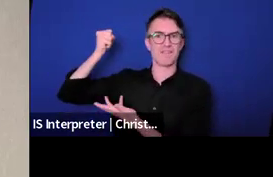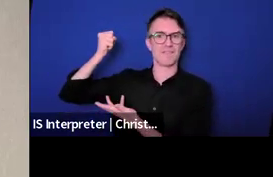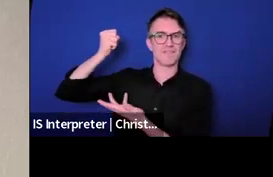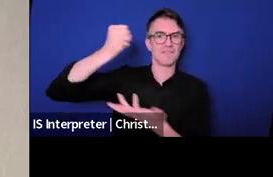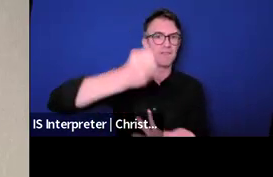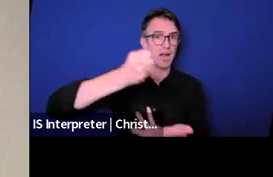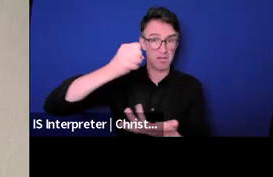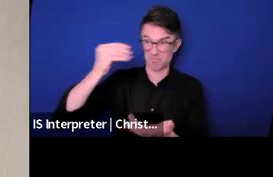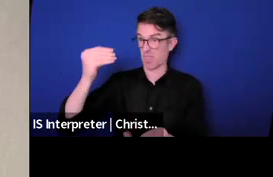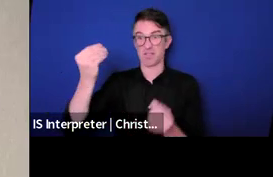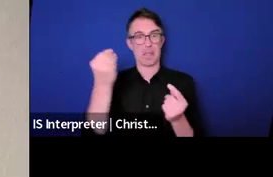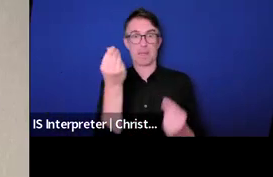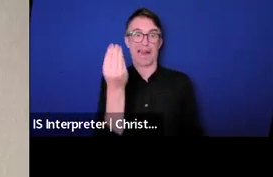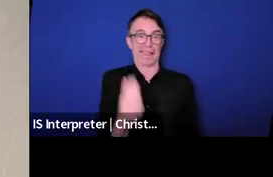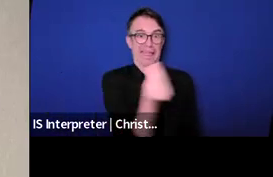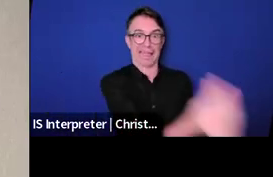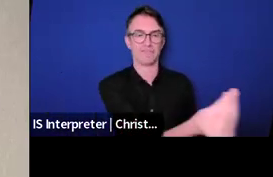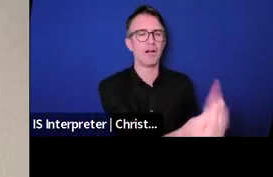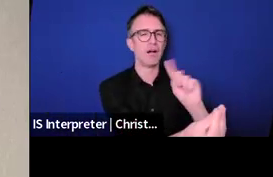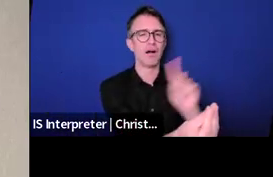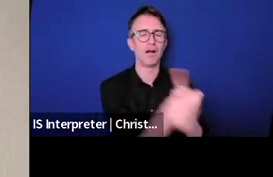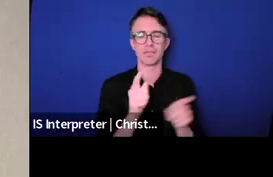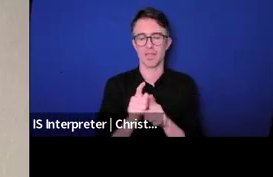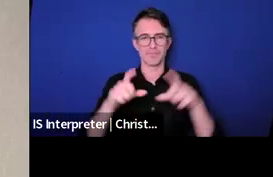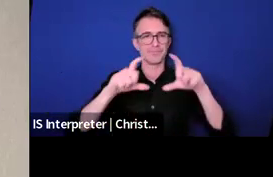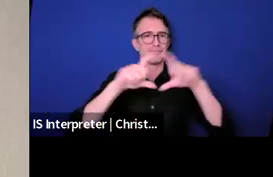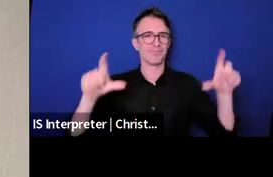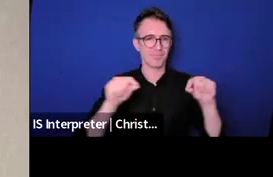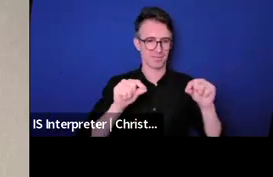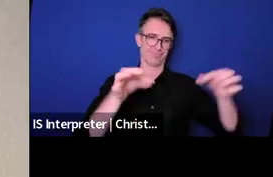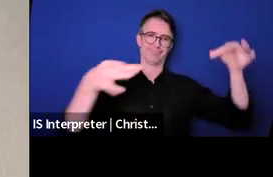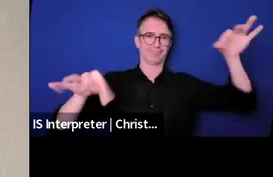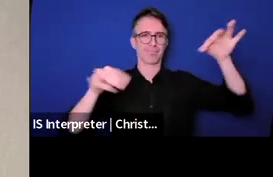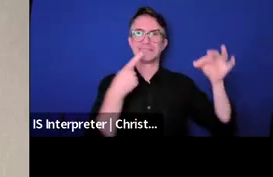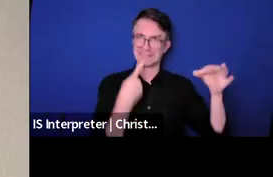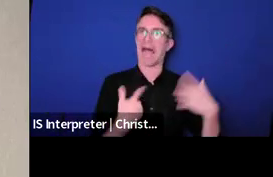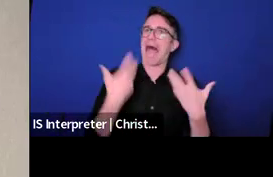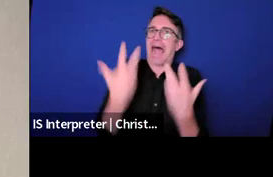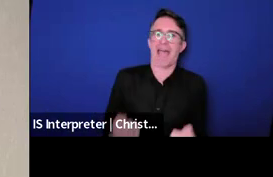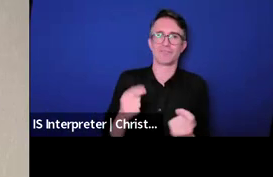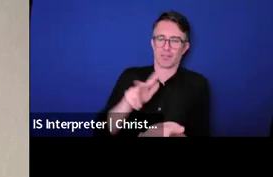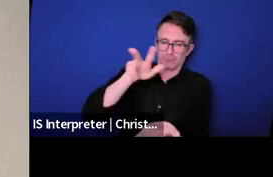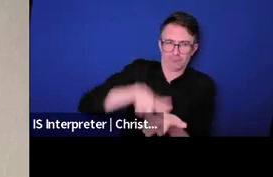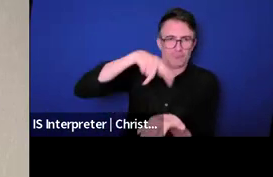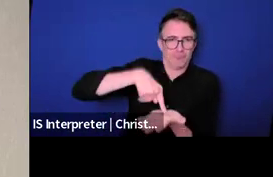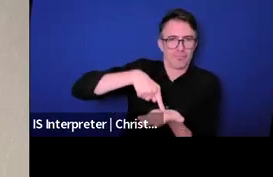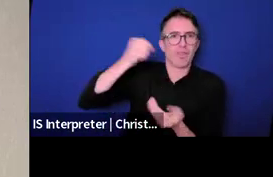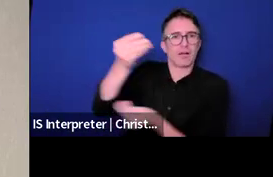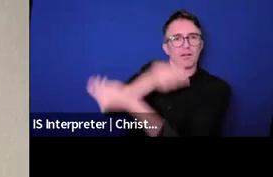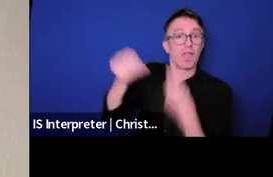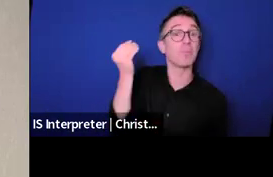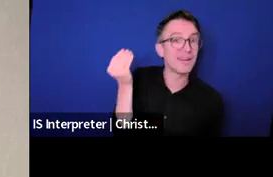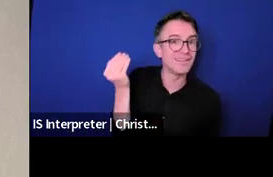ministry counterparts, but also many experts and colleagues across UNICEF and other entities, we are trying to assess the extra cost